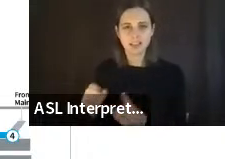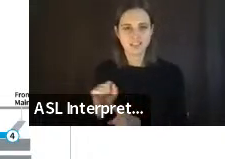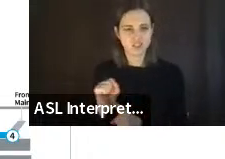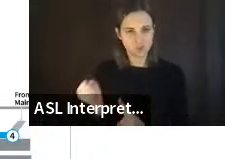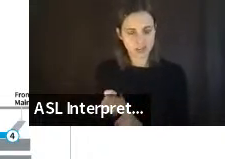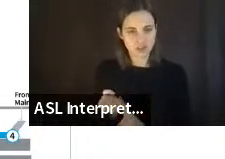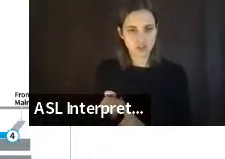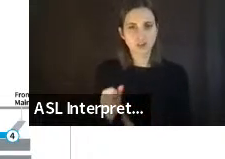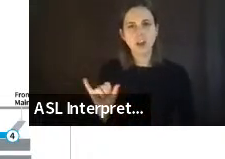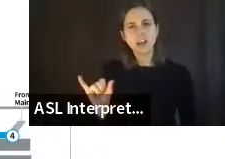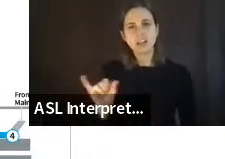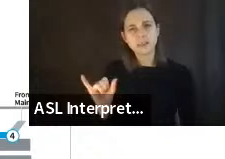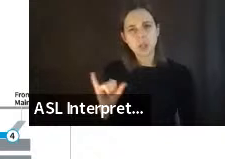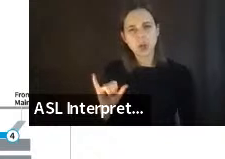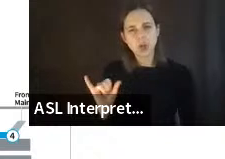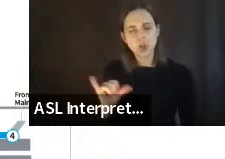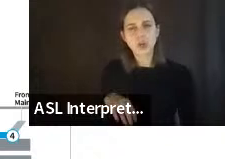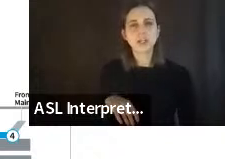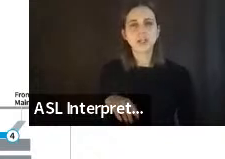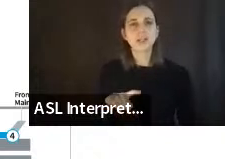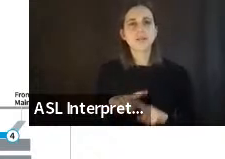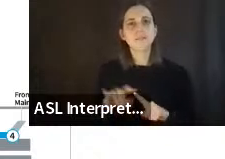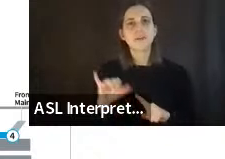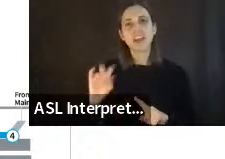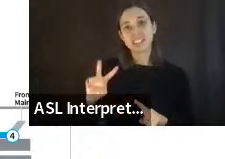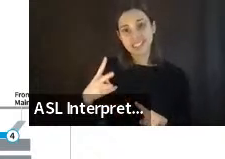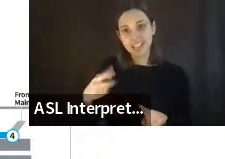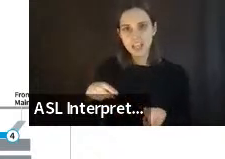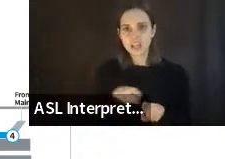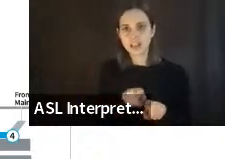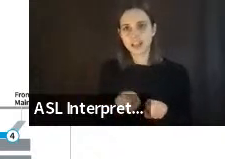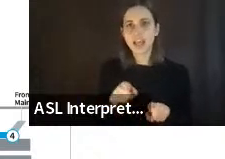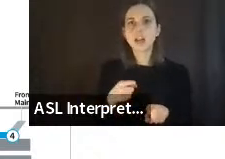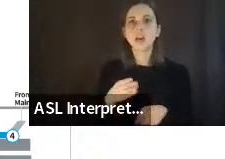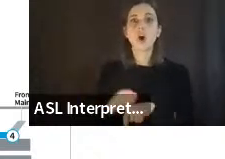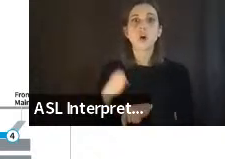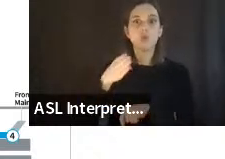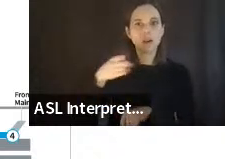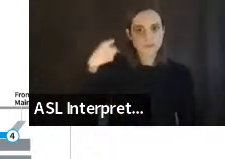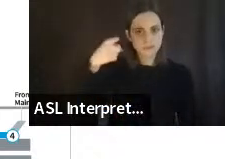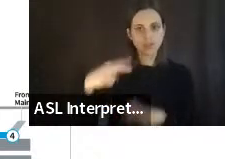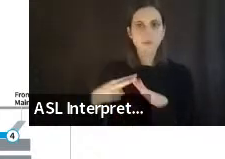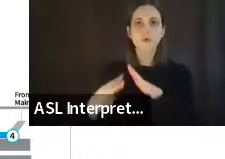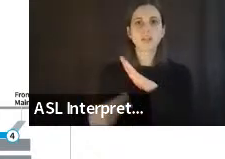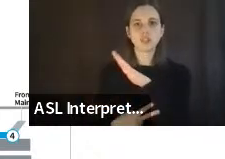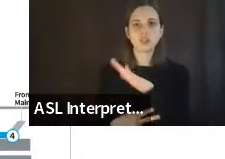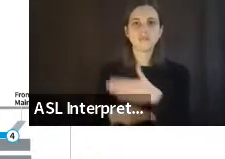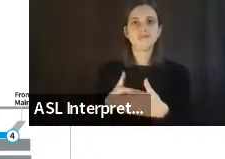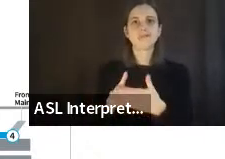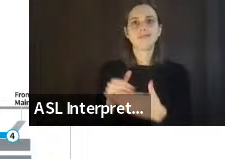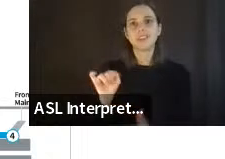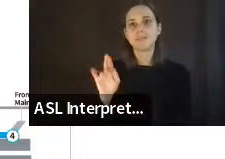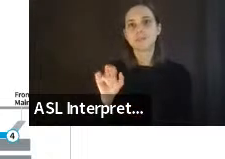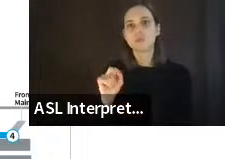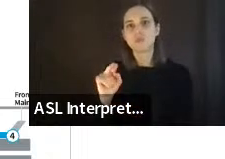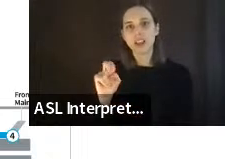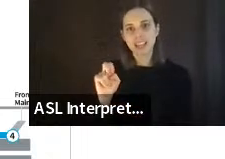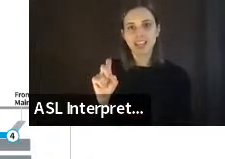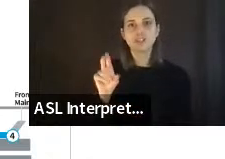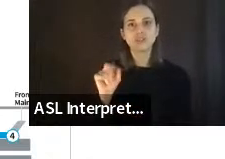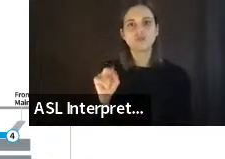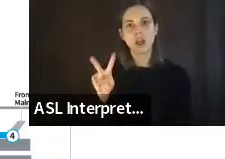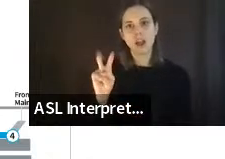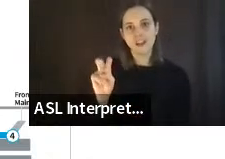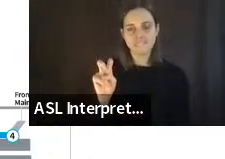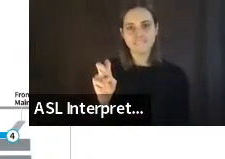in Vancouver. It adds that 2nd lane just across the bridge. So it picks it up from Marine Drive, drops it at kind of the mill plane in both